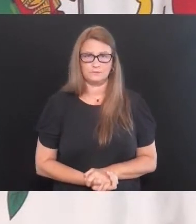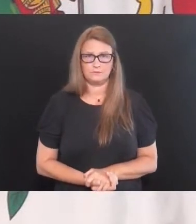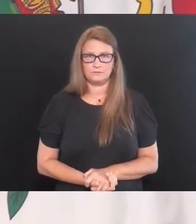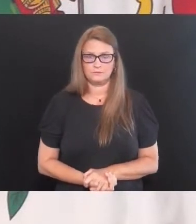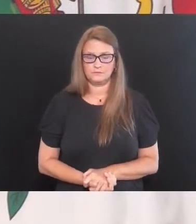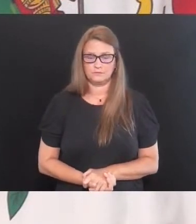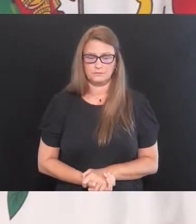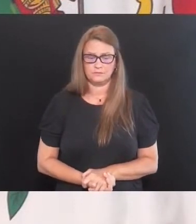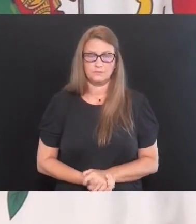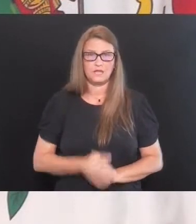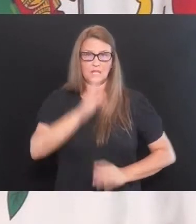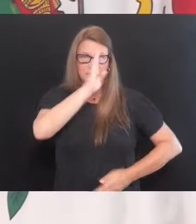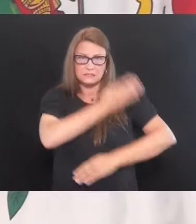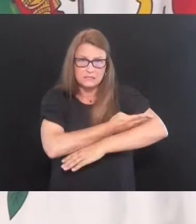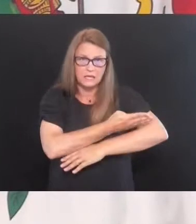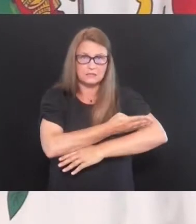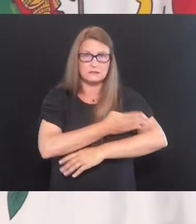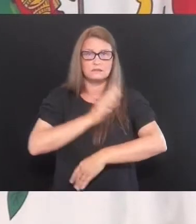sons, daughters,